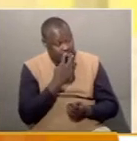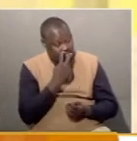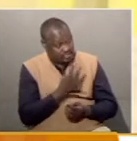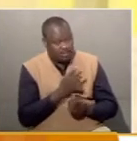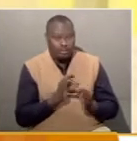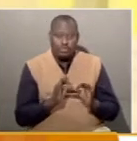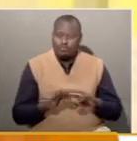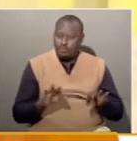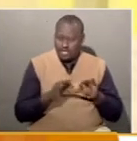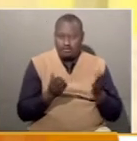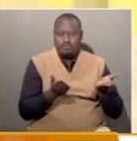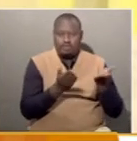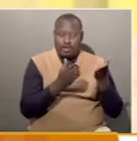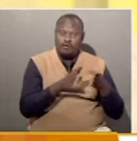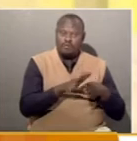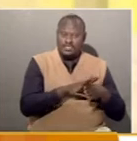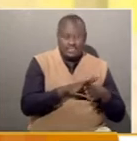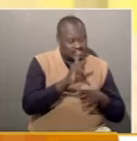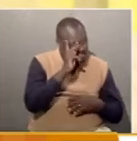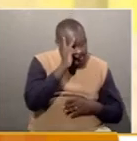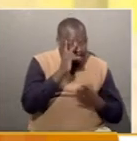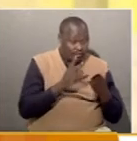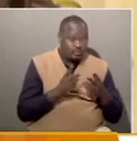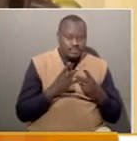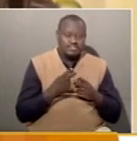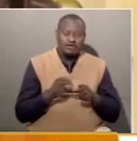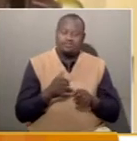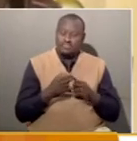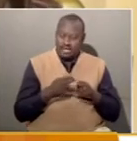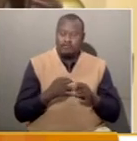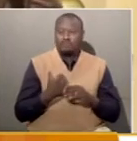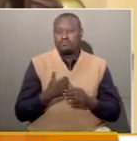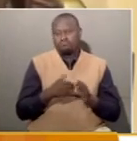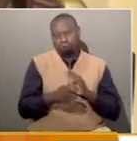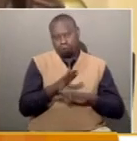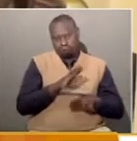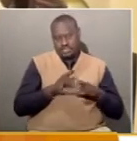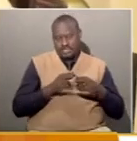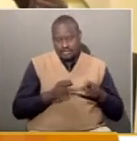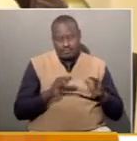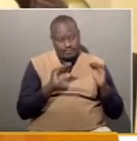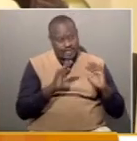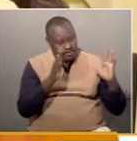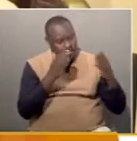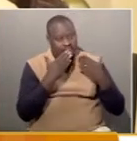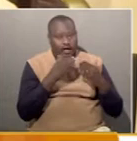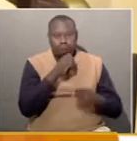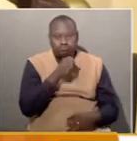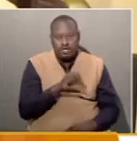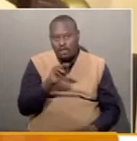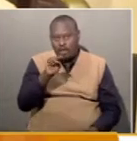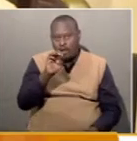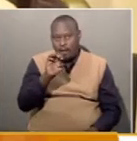business skills, they started afresh. He commended the confidence of elders like Mehta, among